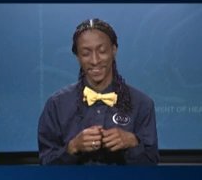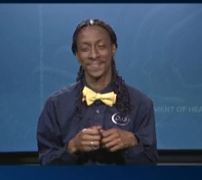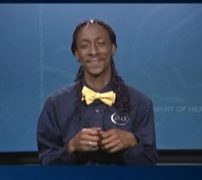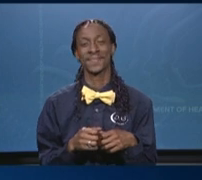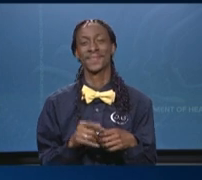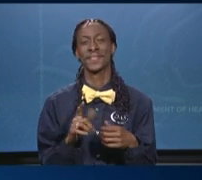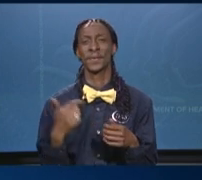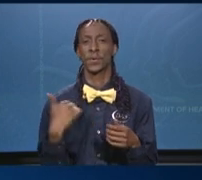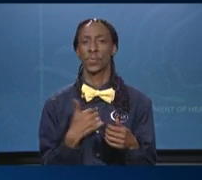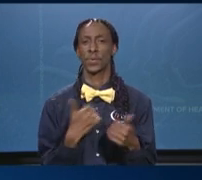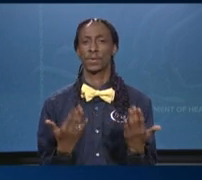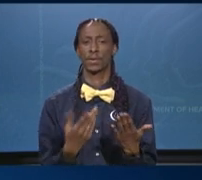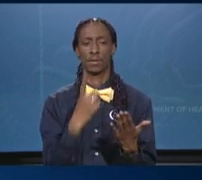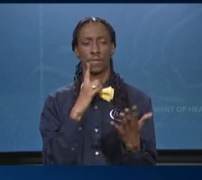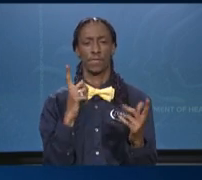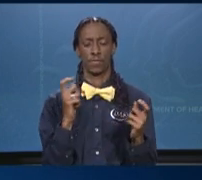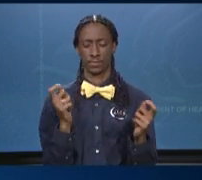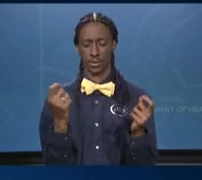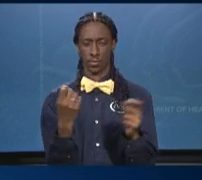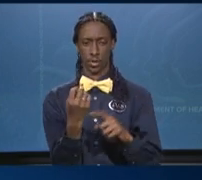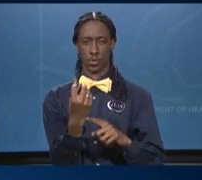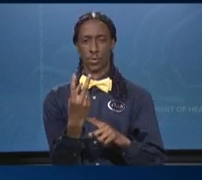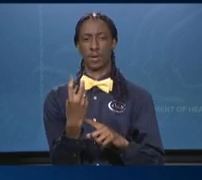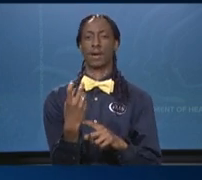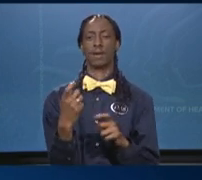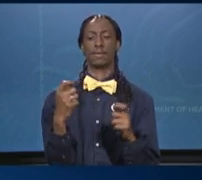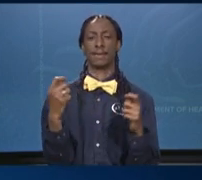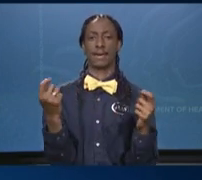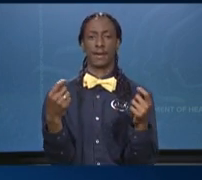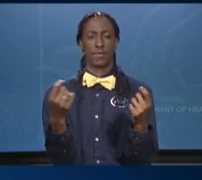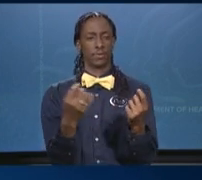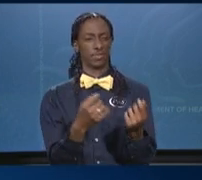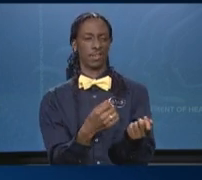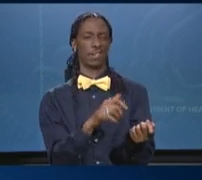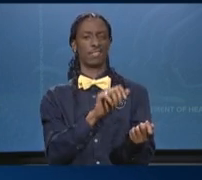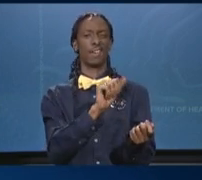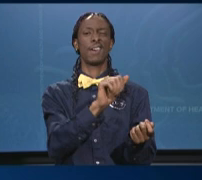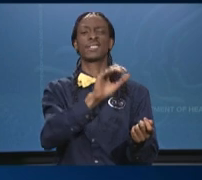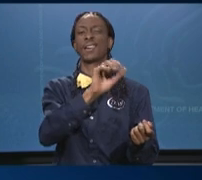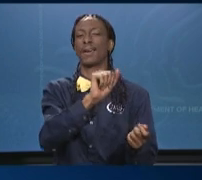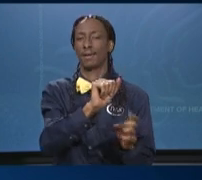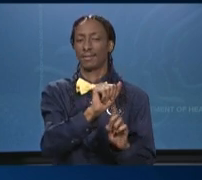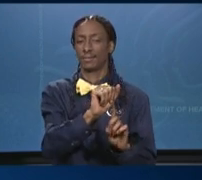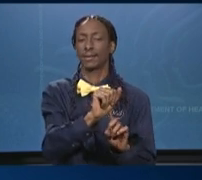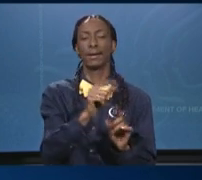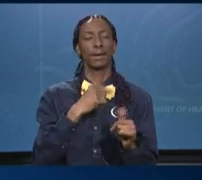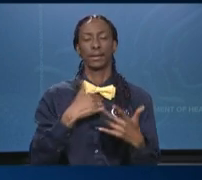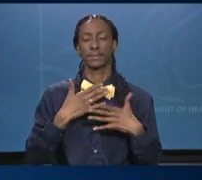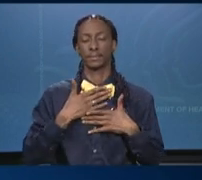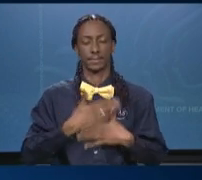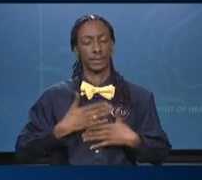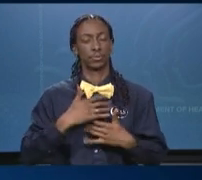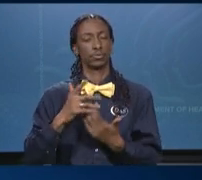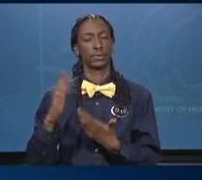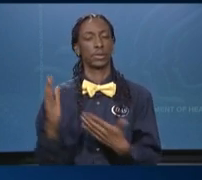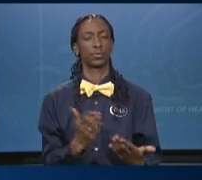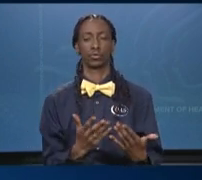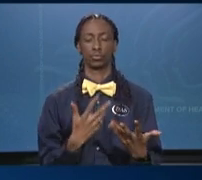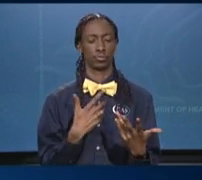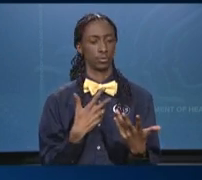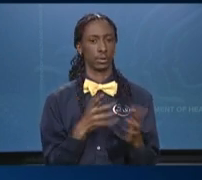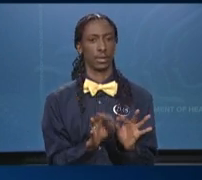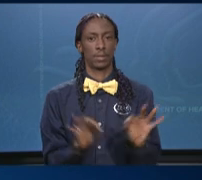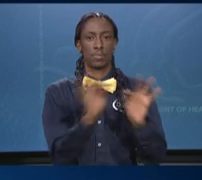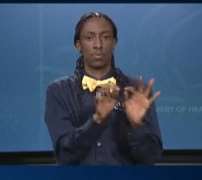We are here to celebrate the 12th anniversary of the Affordable Care Act, and it is my absolute pleasure to introduce a key